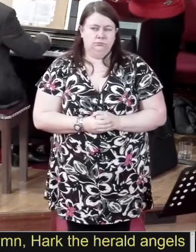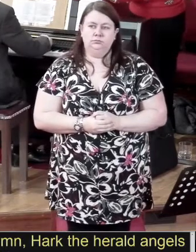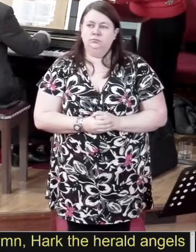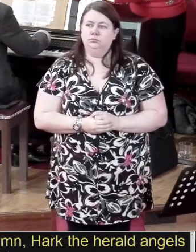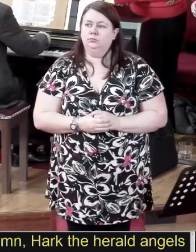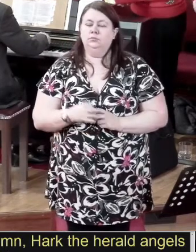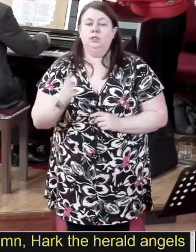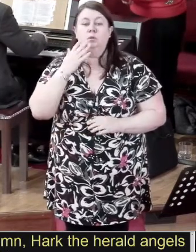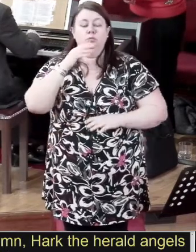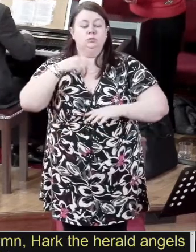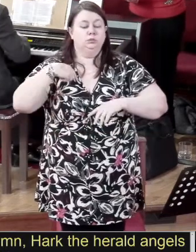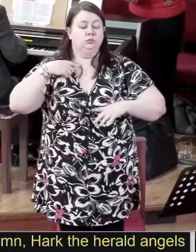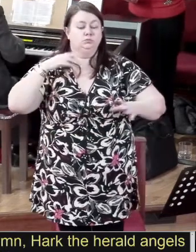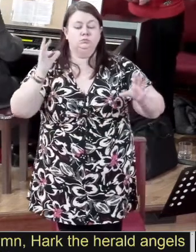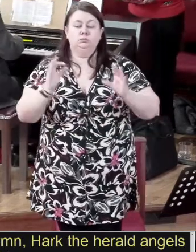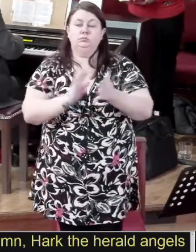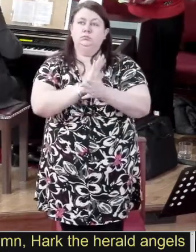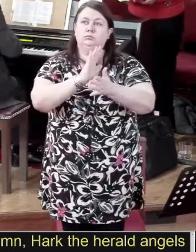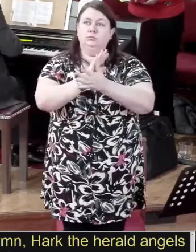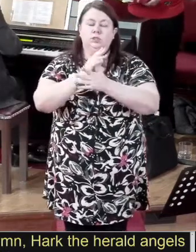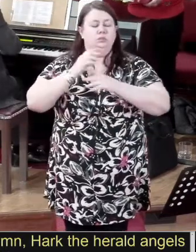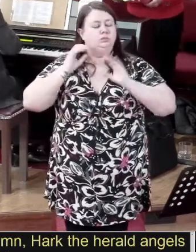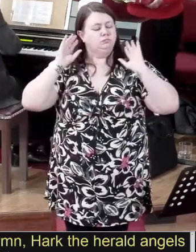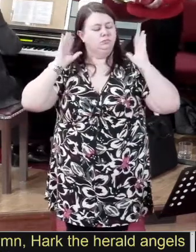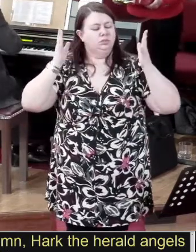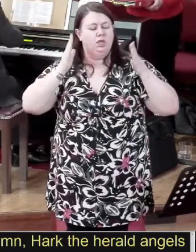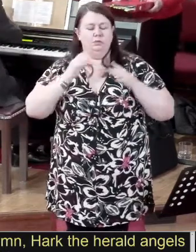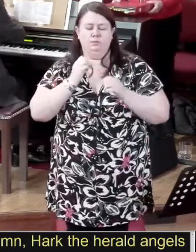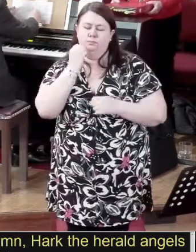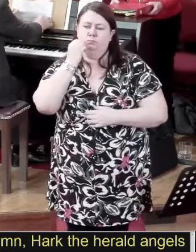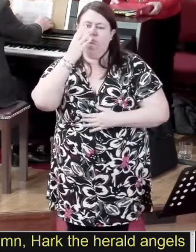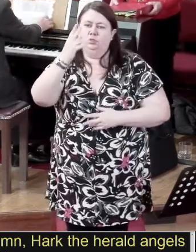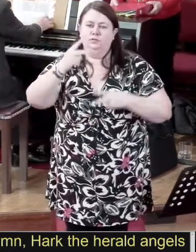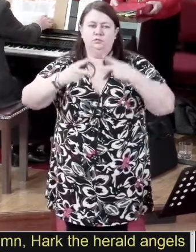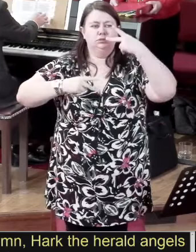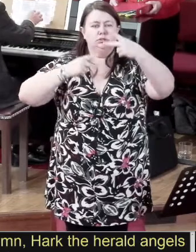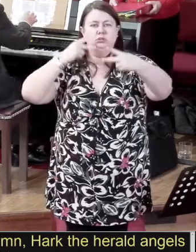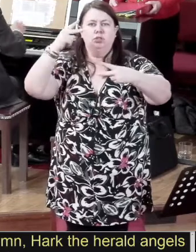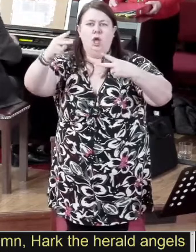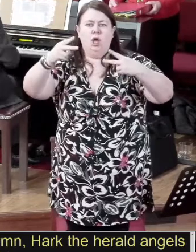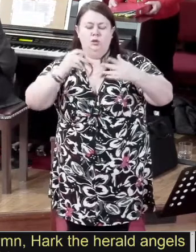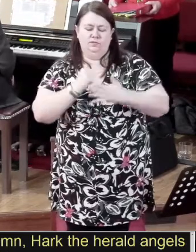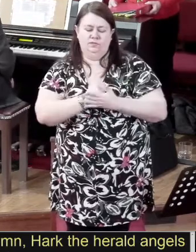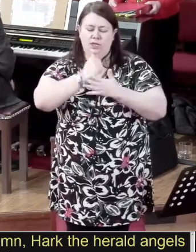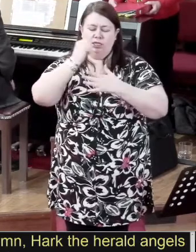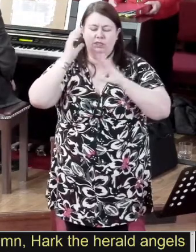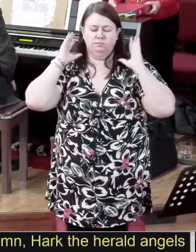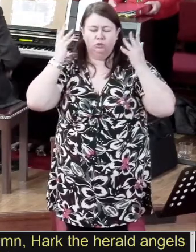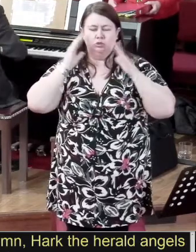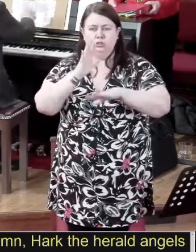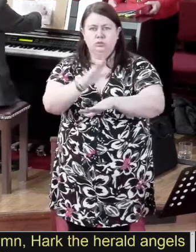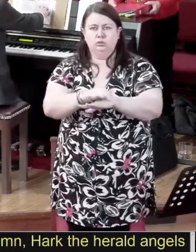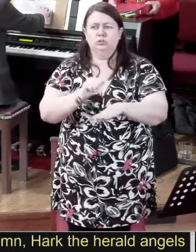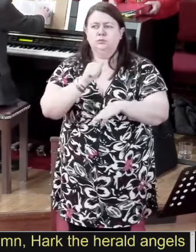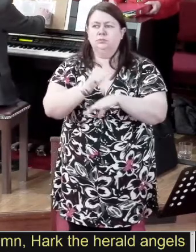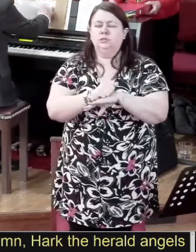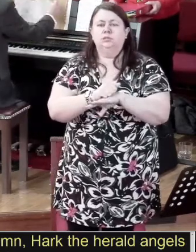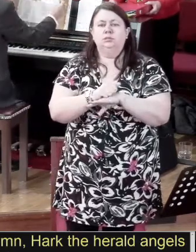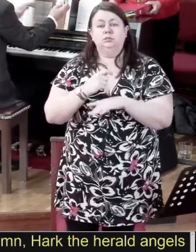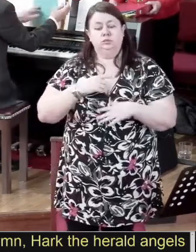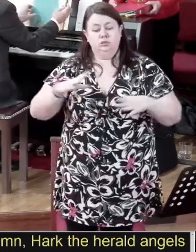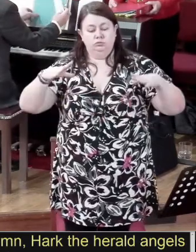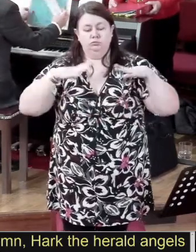So rejoicing in the wonderful sounds, the lovely songs, the great music of Christmas, let us make way for